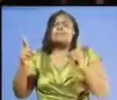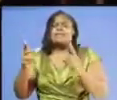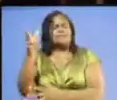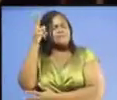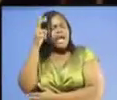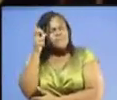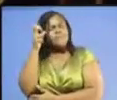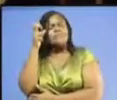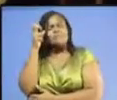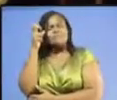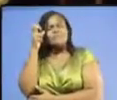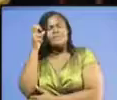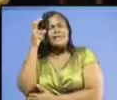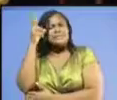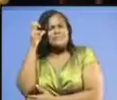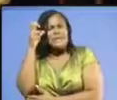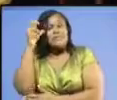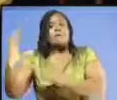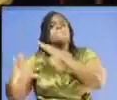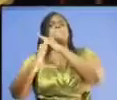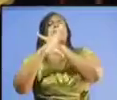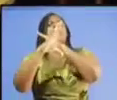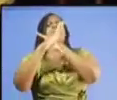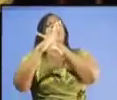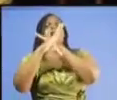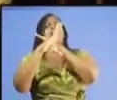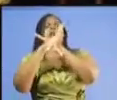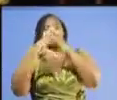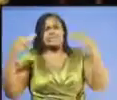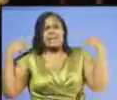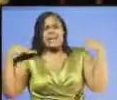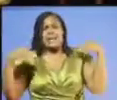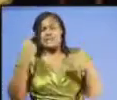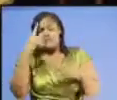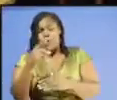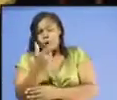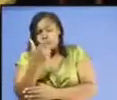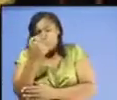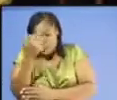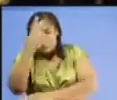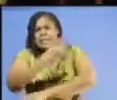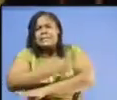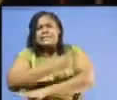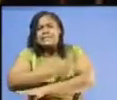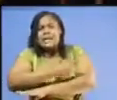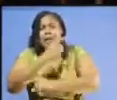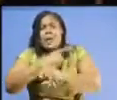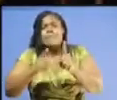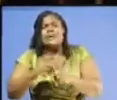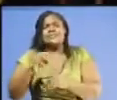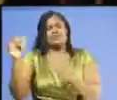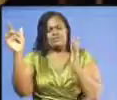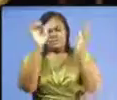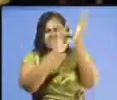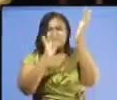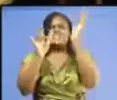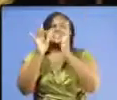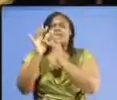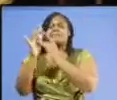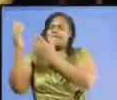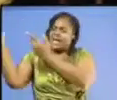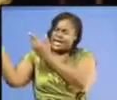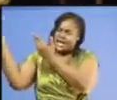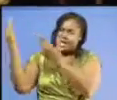darkness withstood me for 21 days. But Michael